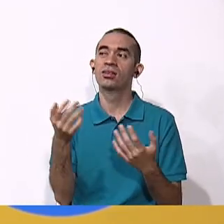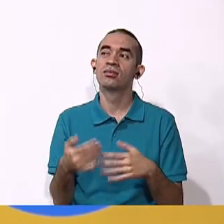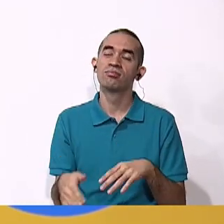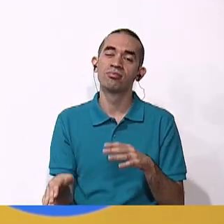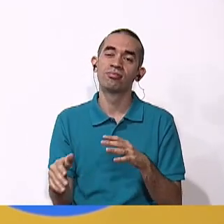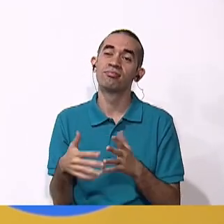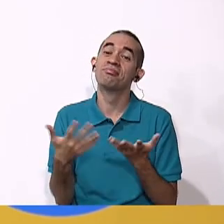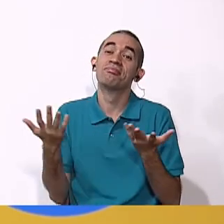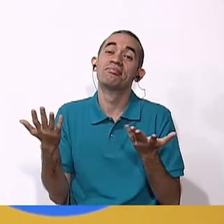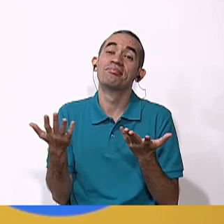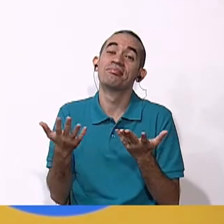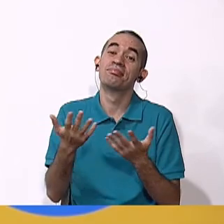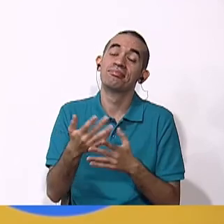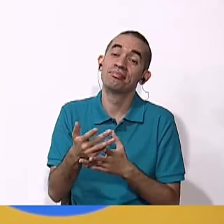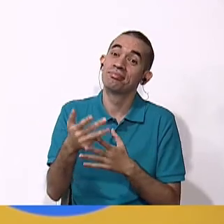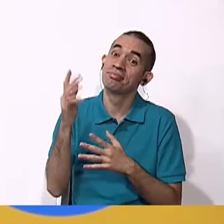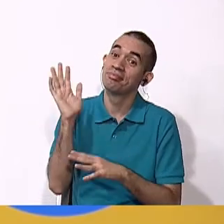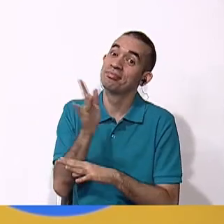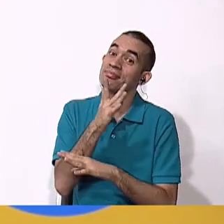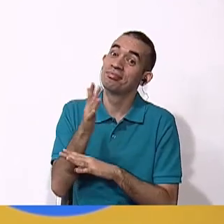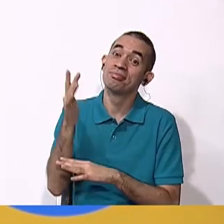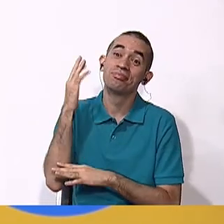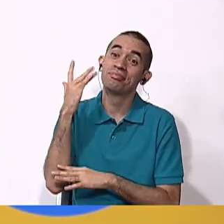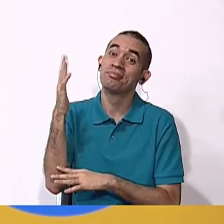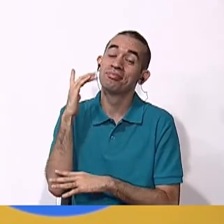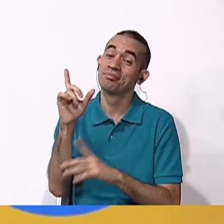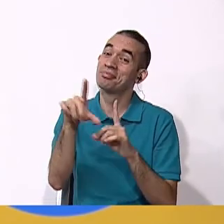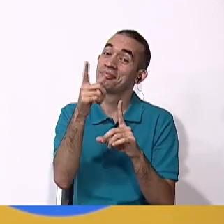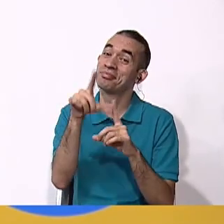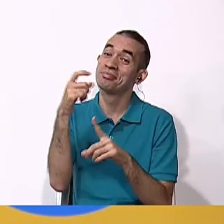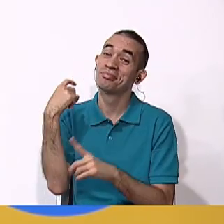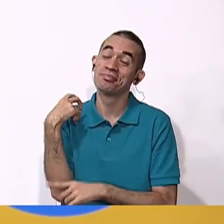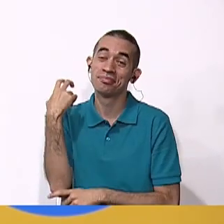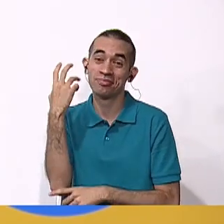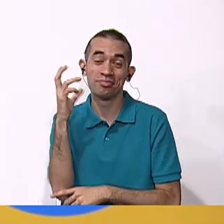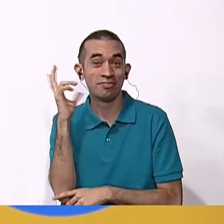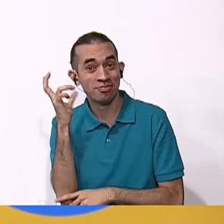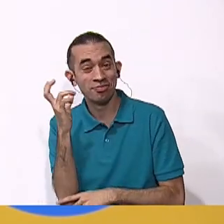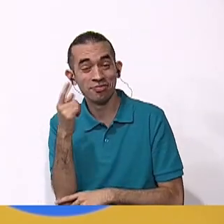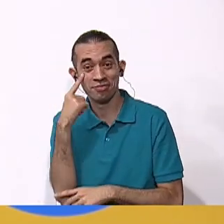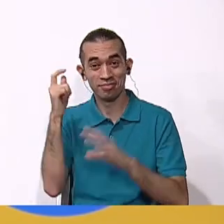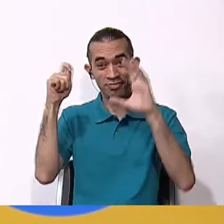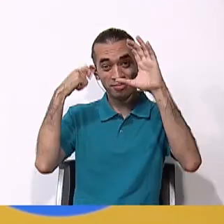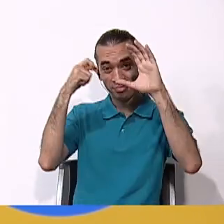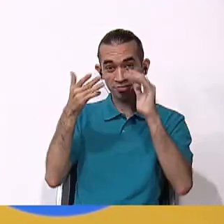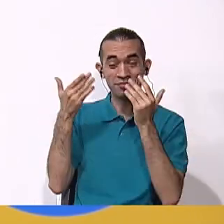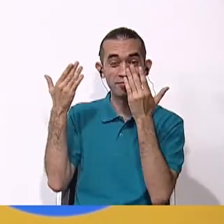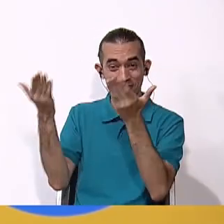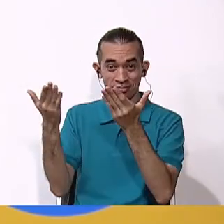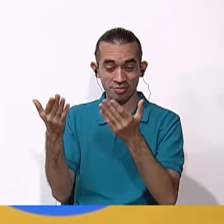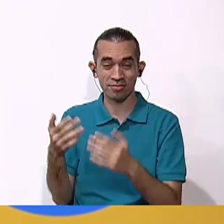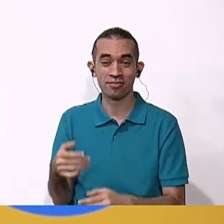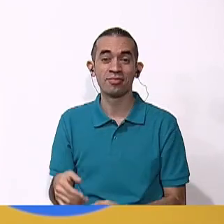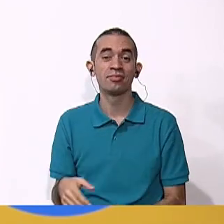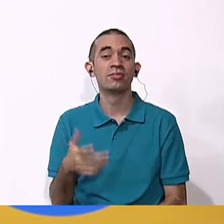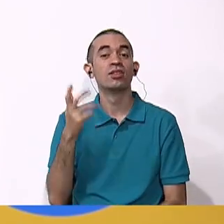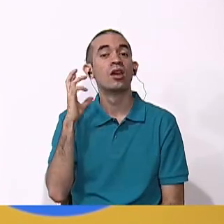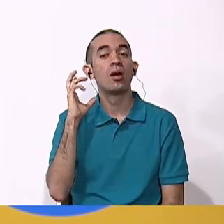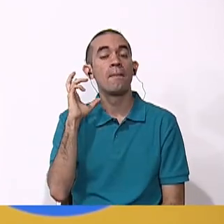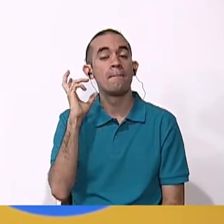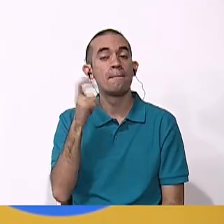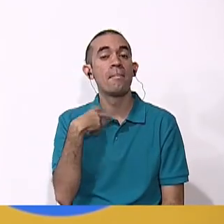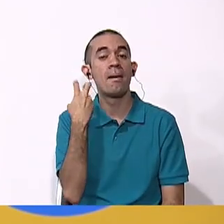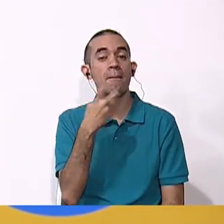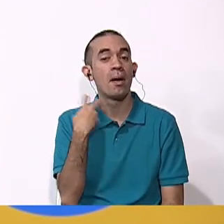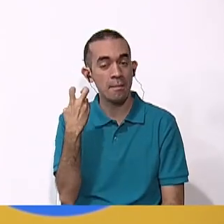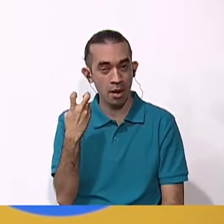time for sounds and letters. Let's watch a video of the sound